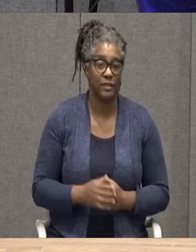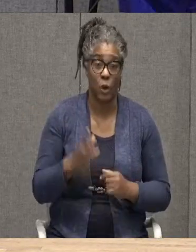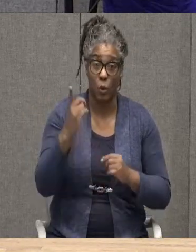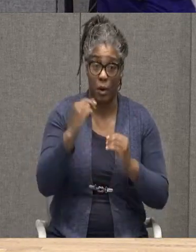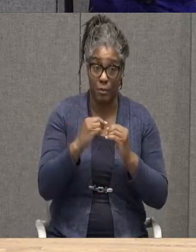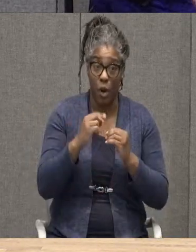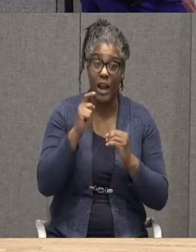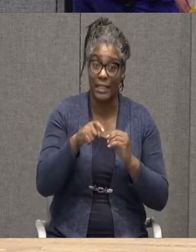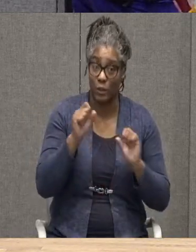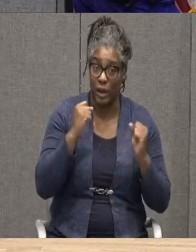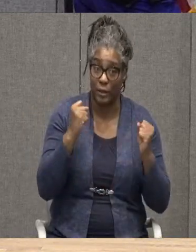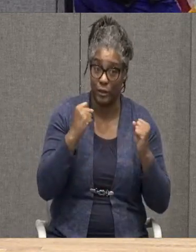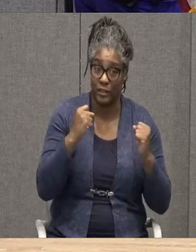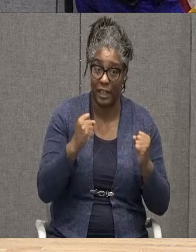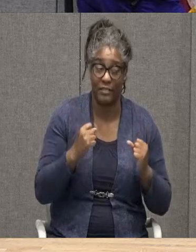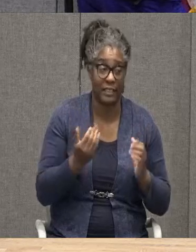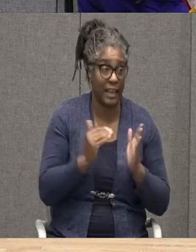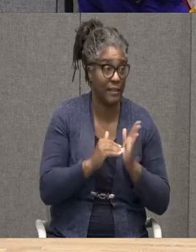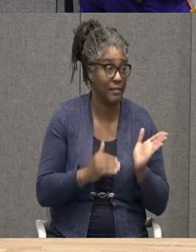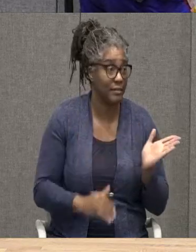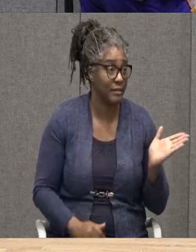All right, ready? Go.